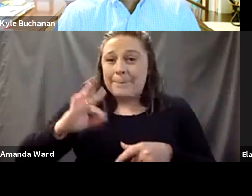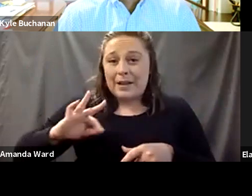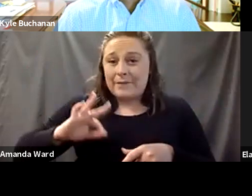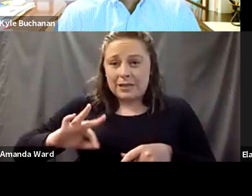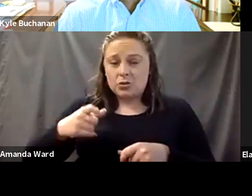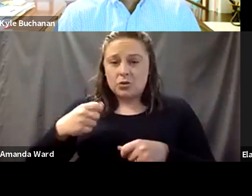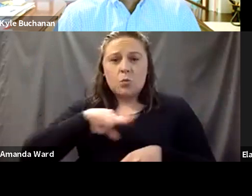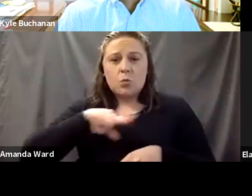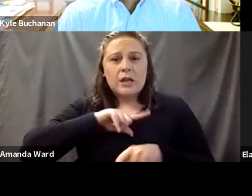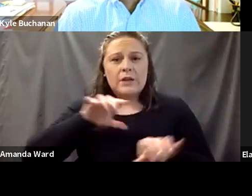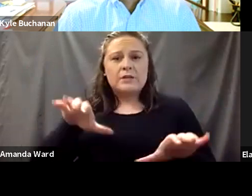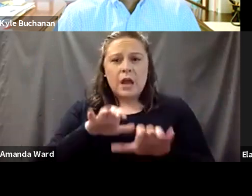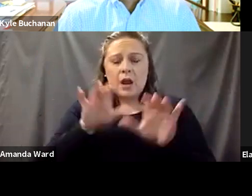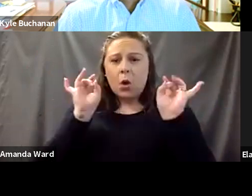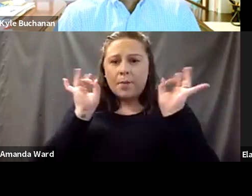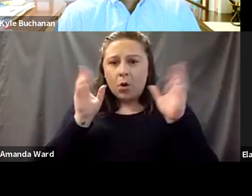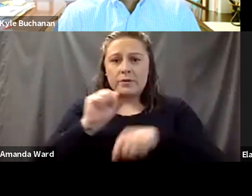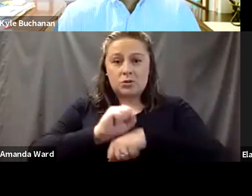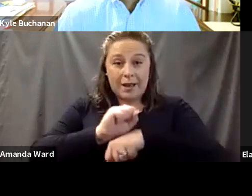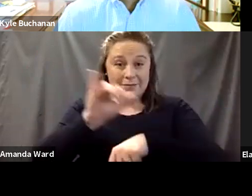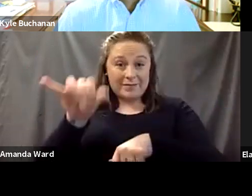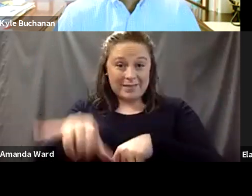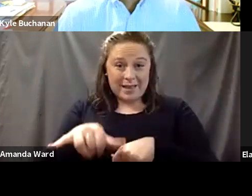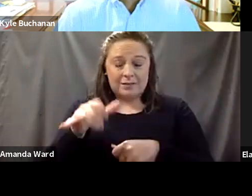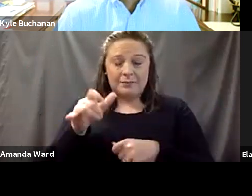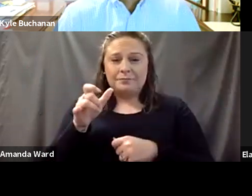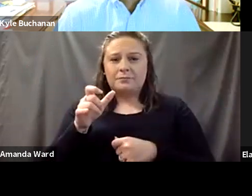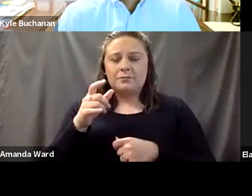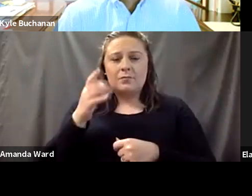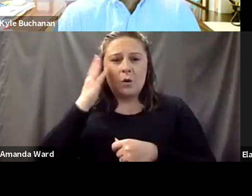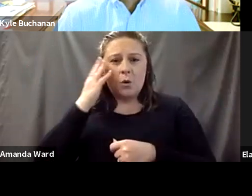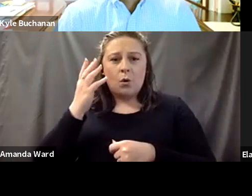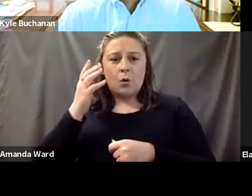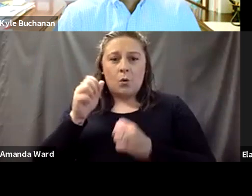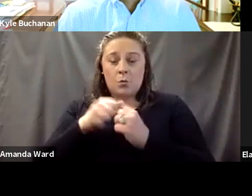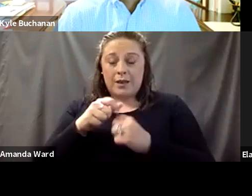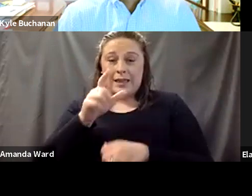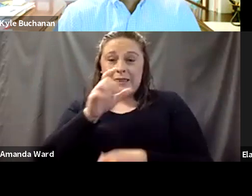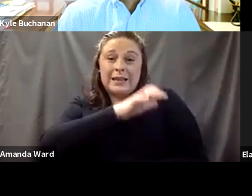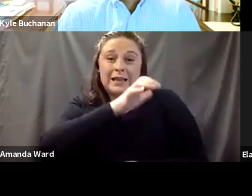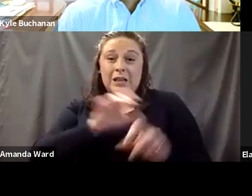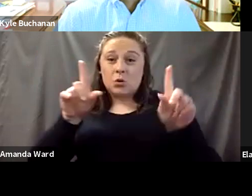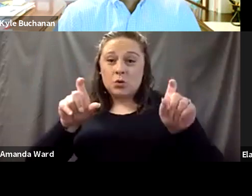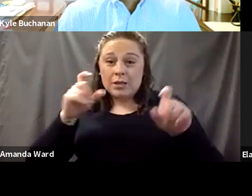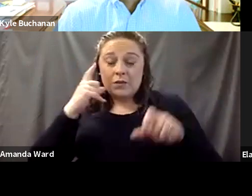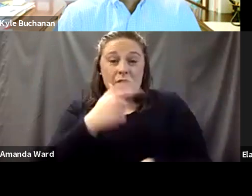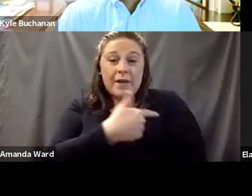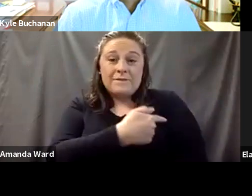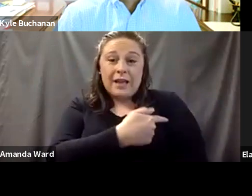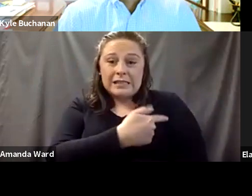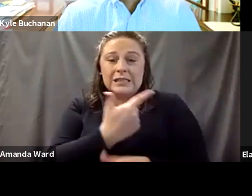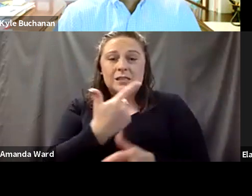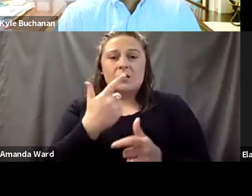poor job of that. And I know that with these clinical trials for the vaccines, there was a very